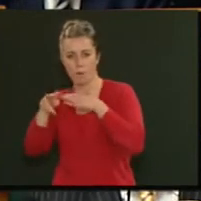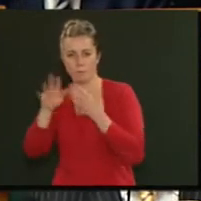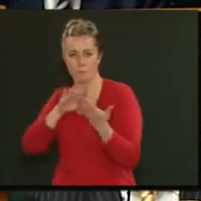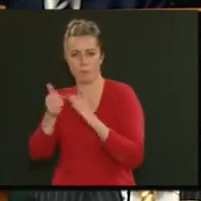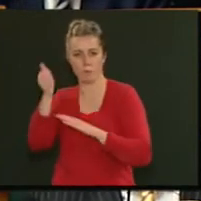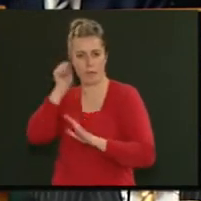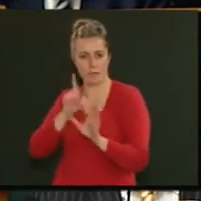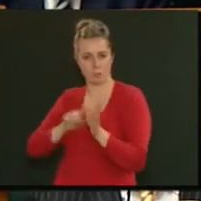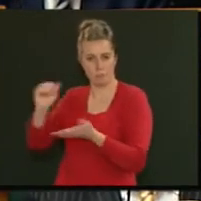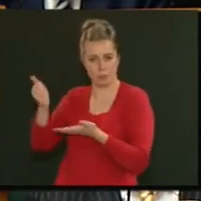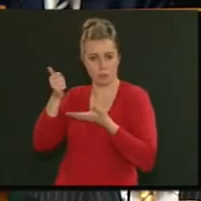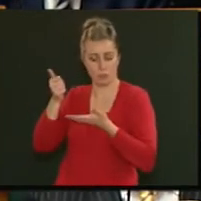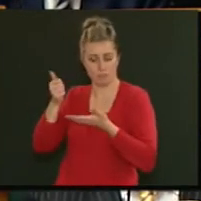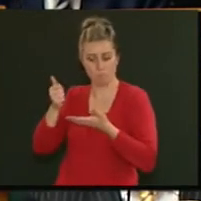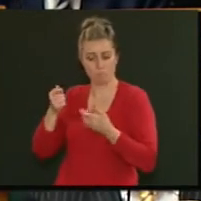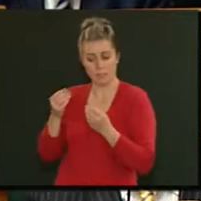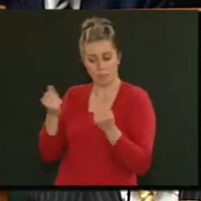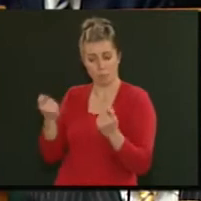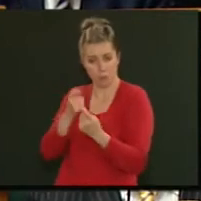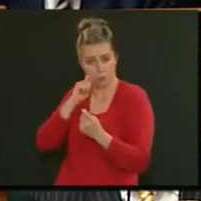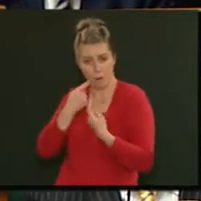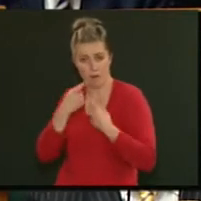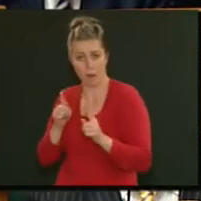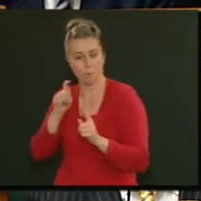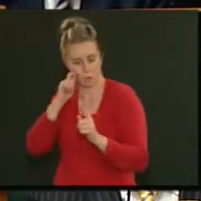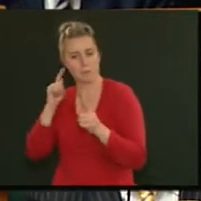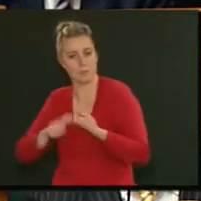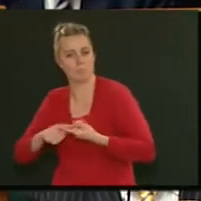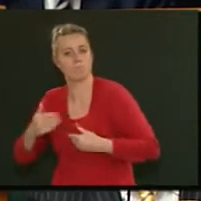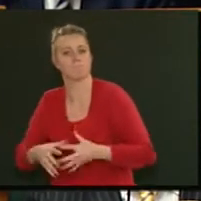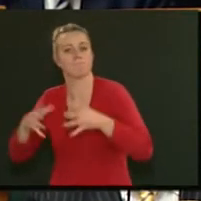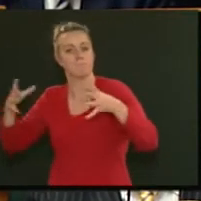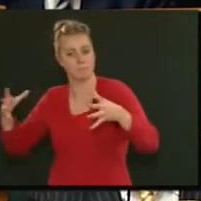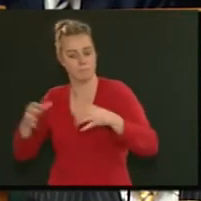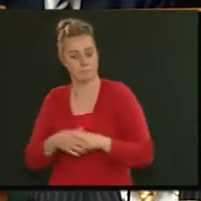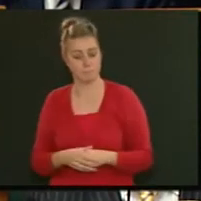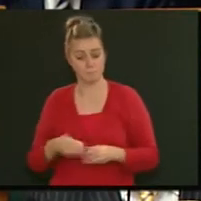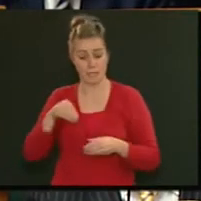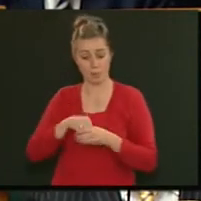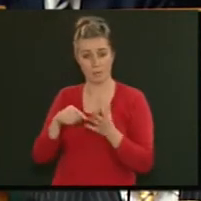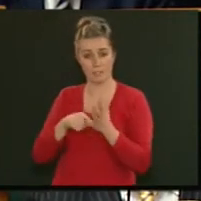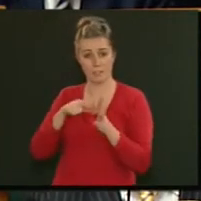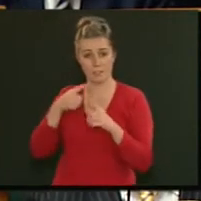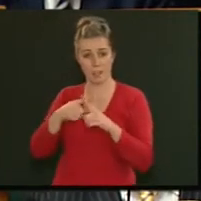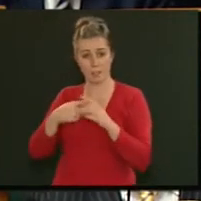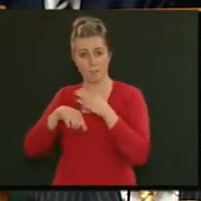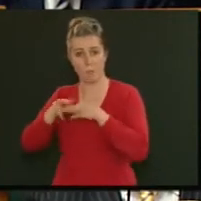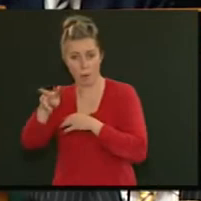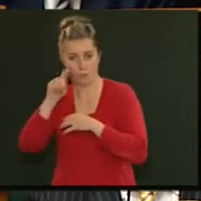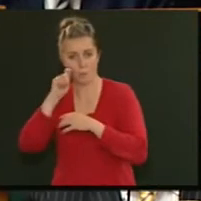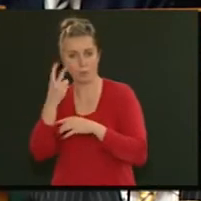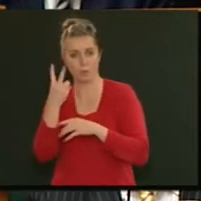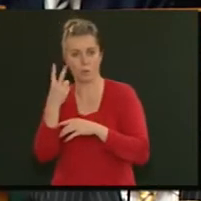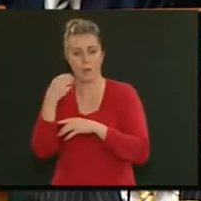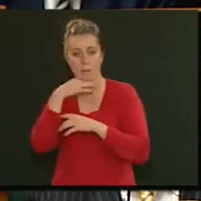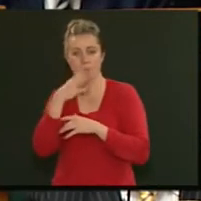budget, even after the changes that I'm announcing today. Included in the tax forecast is $250 million over the